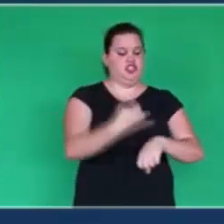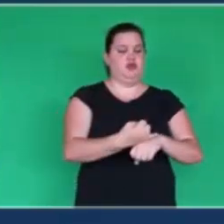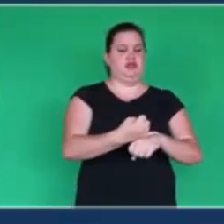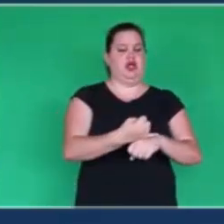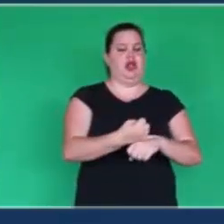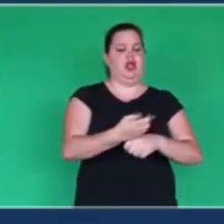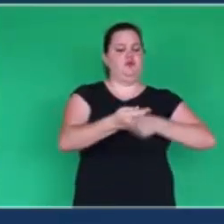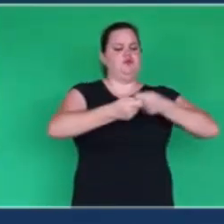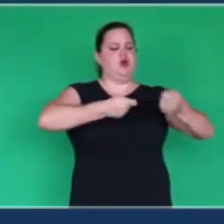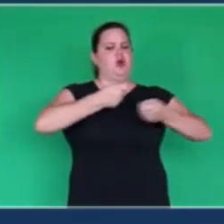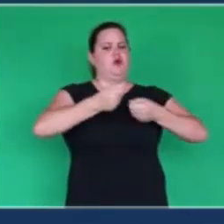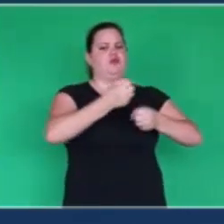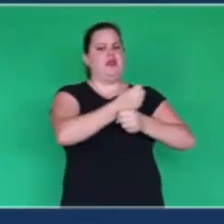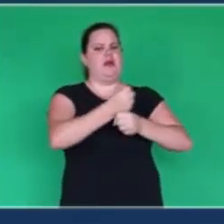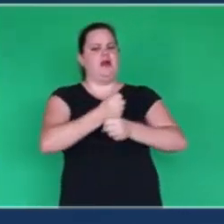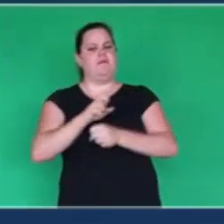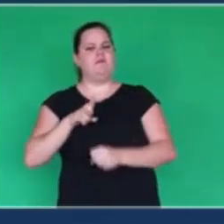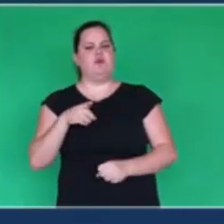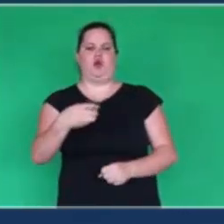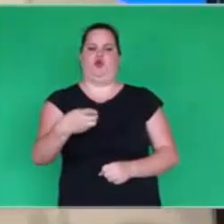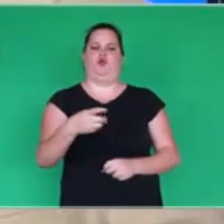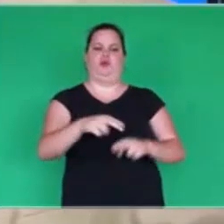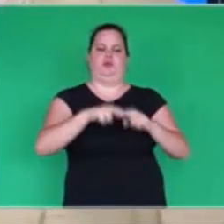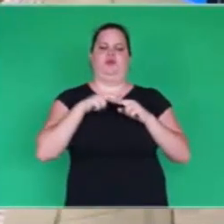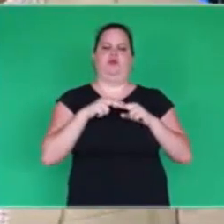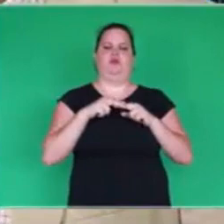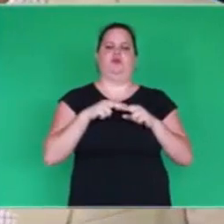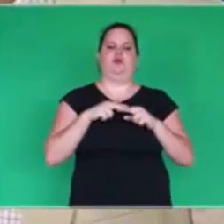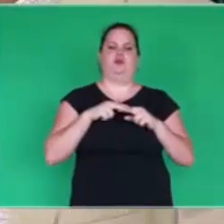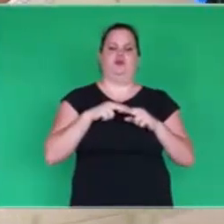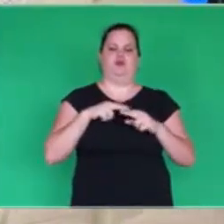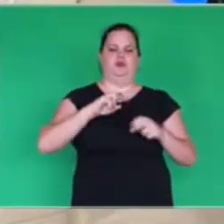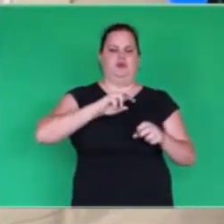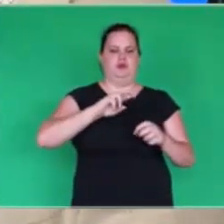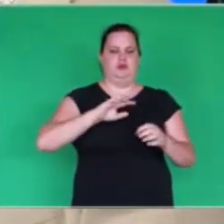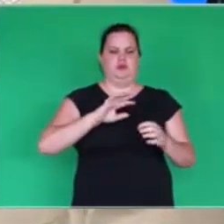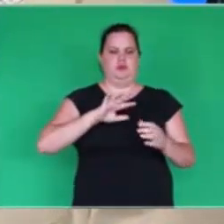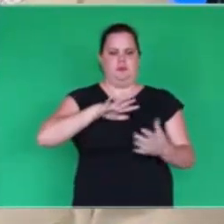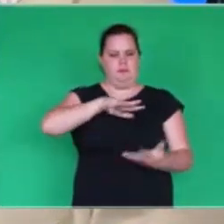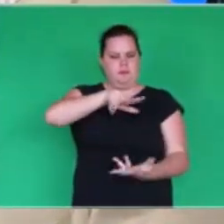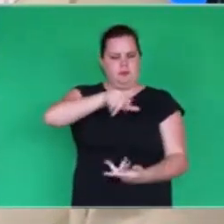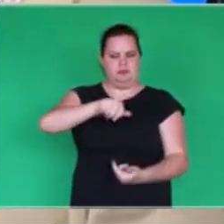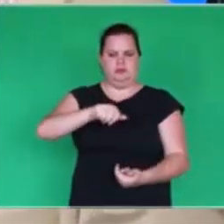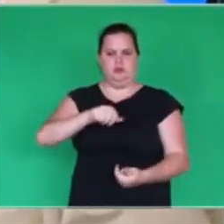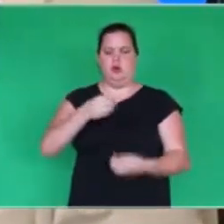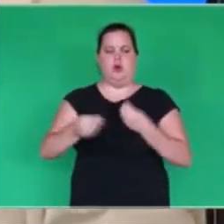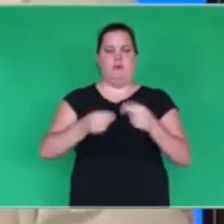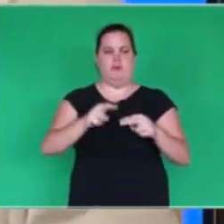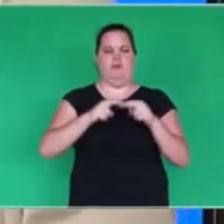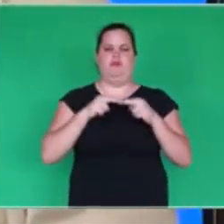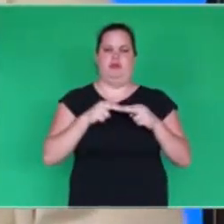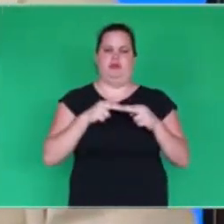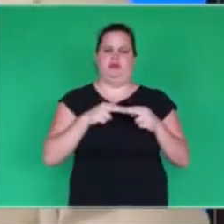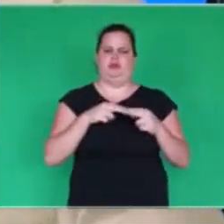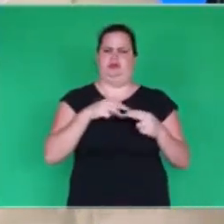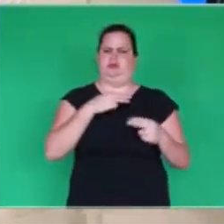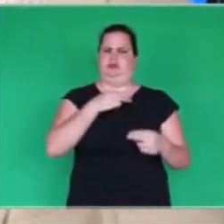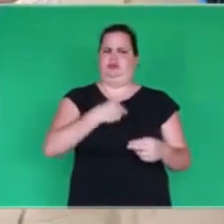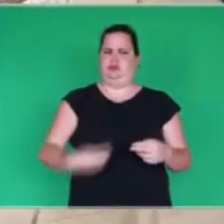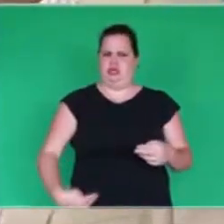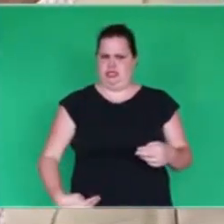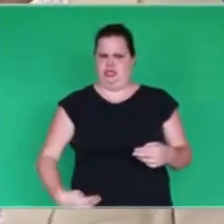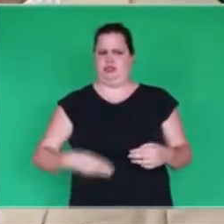to sacrifice. They will want to reconstruct the temple upon the mount in